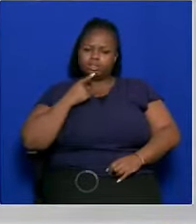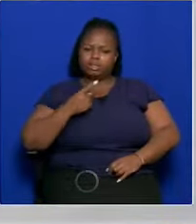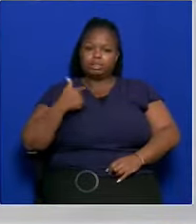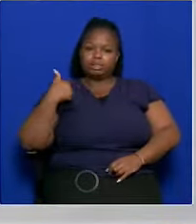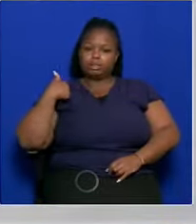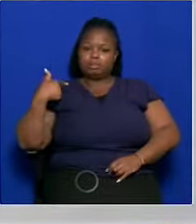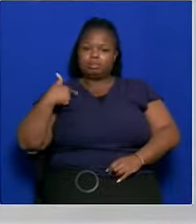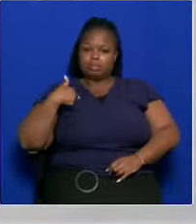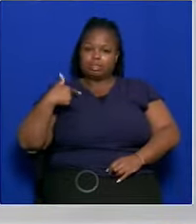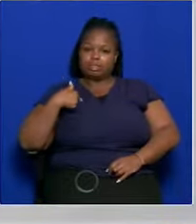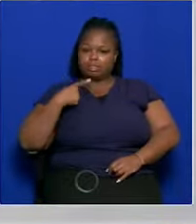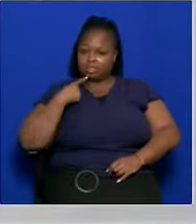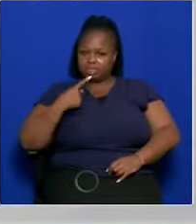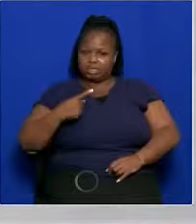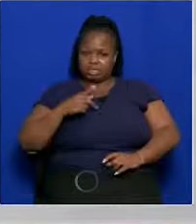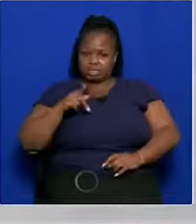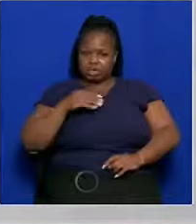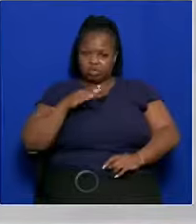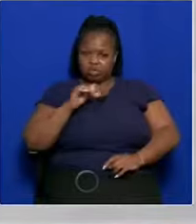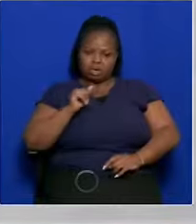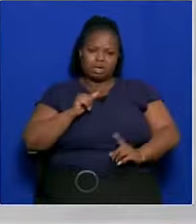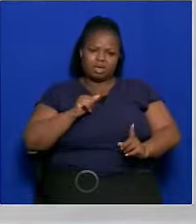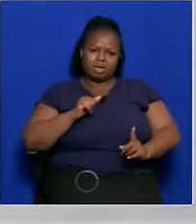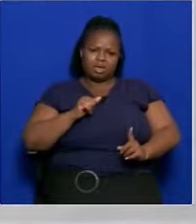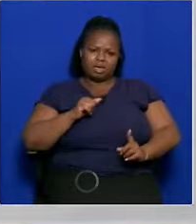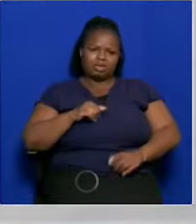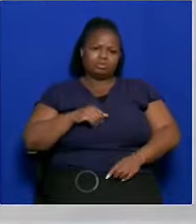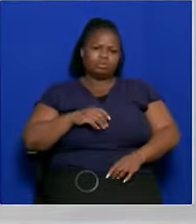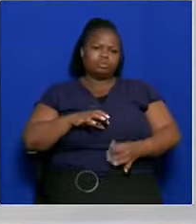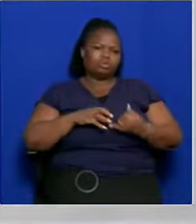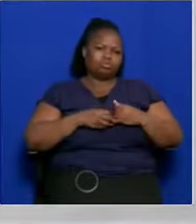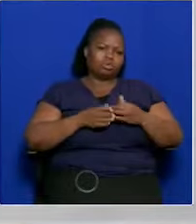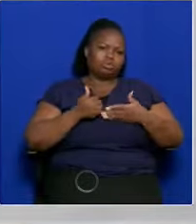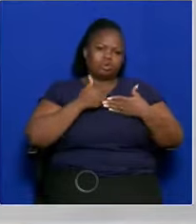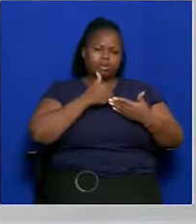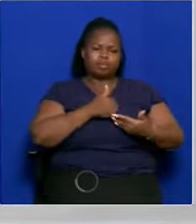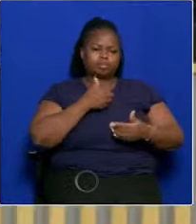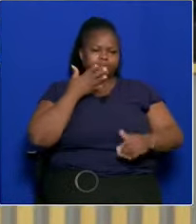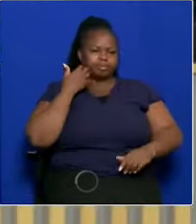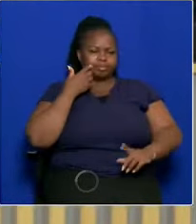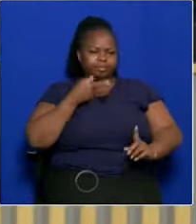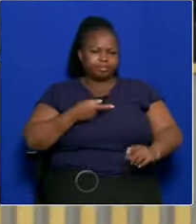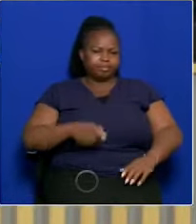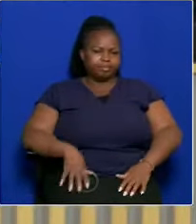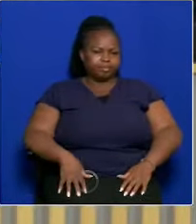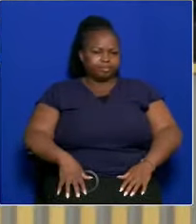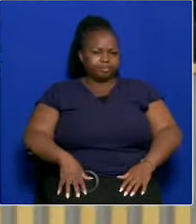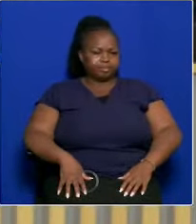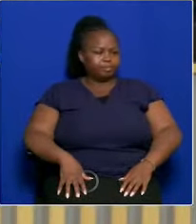to Kaula Chomi, trying to assist Matlala. Thank you, General.